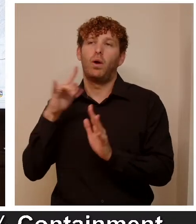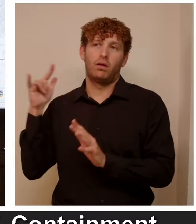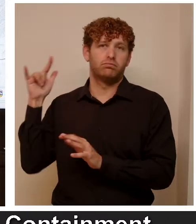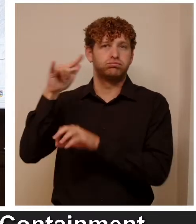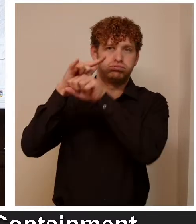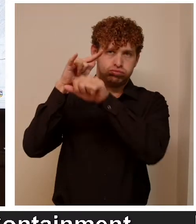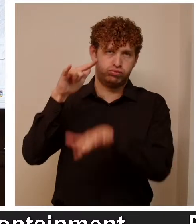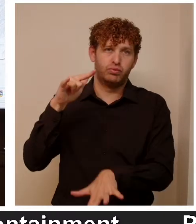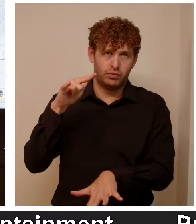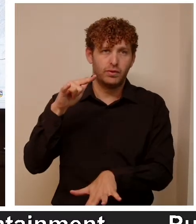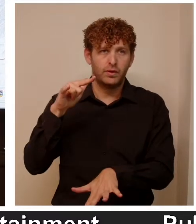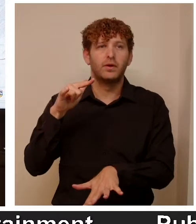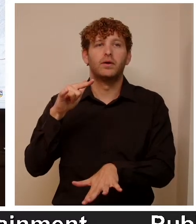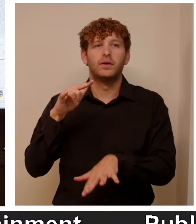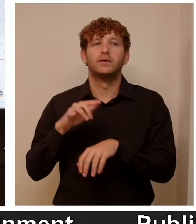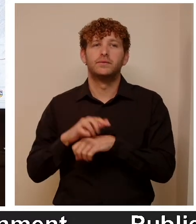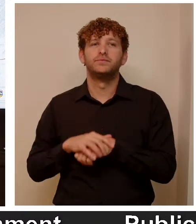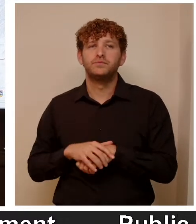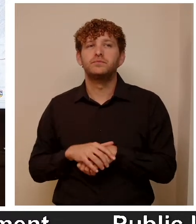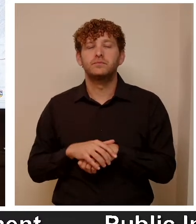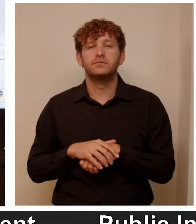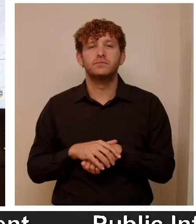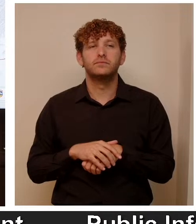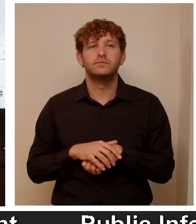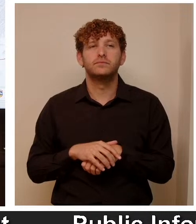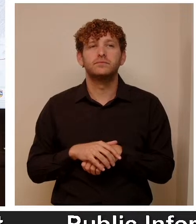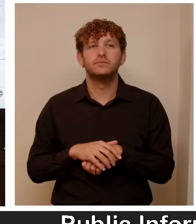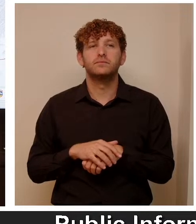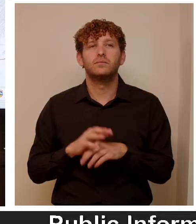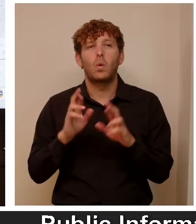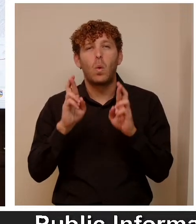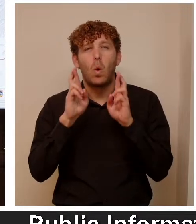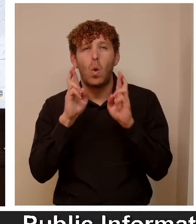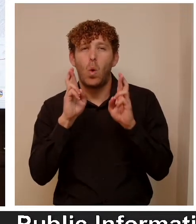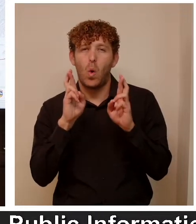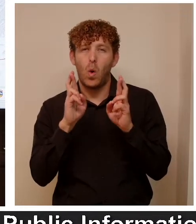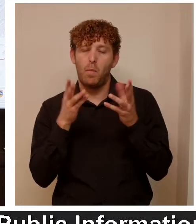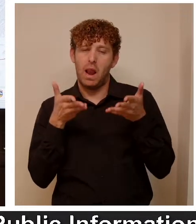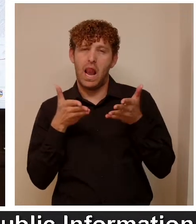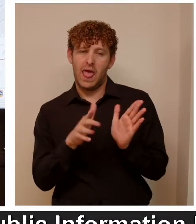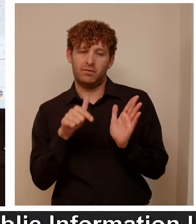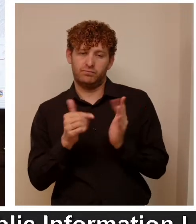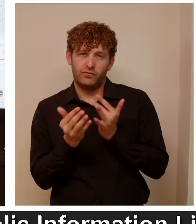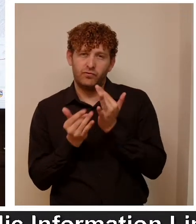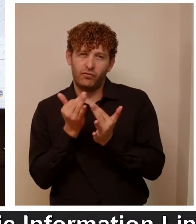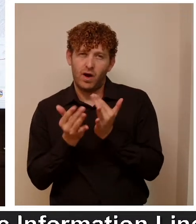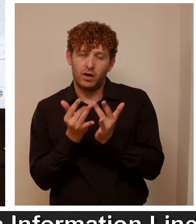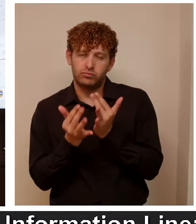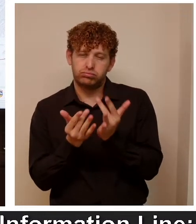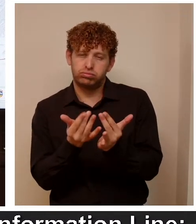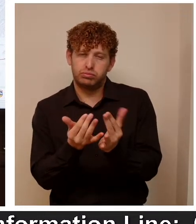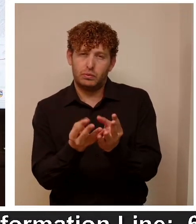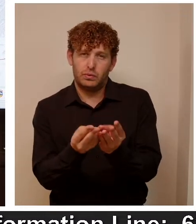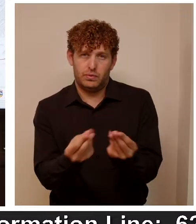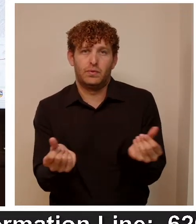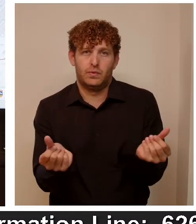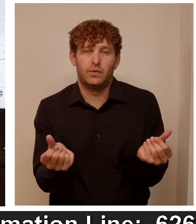couple buckets on it. But the hope is to let most of those fuels burn out and get down to a smoldering phase.